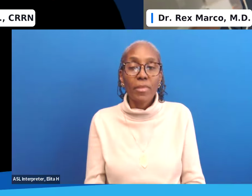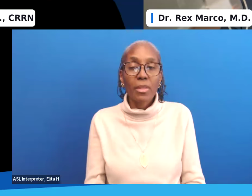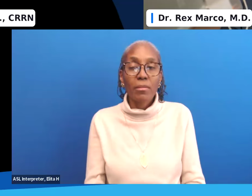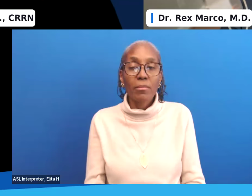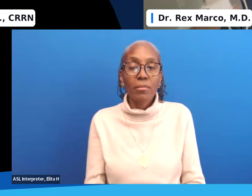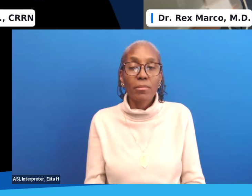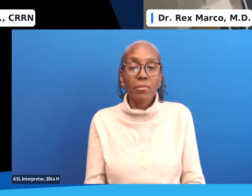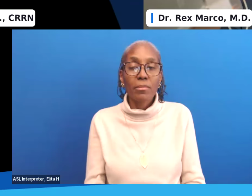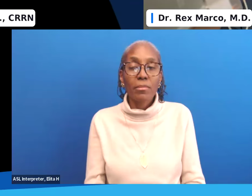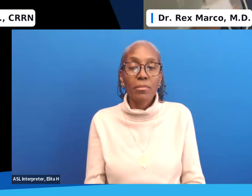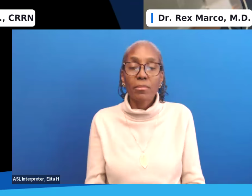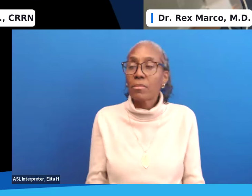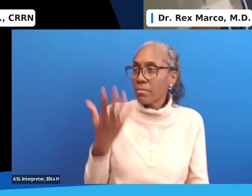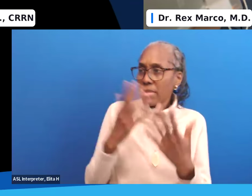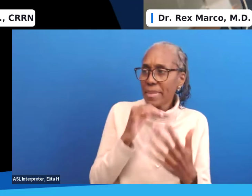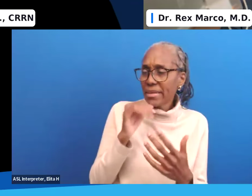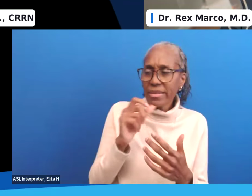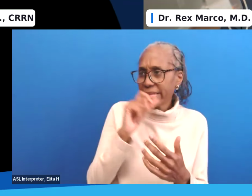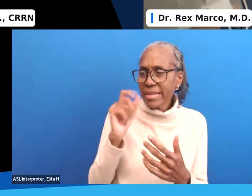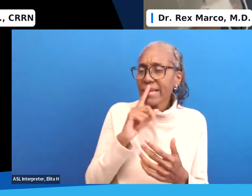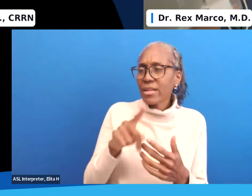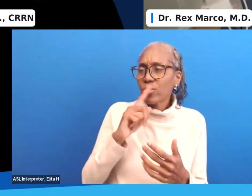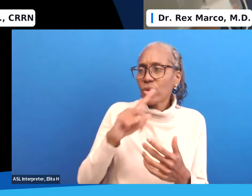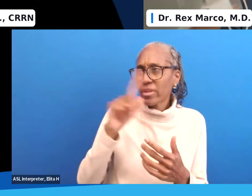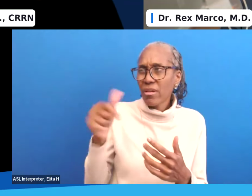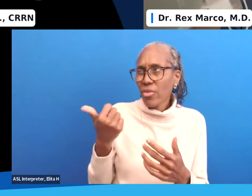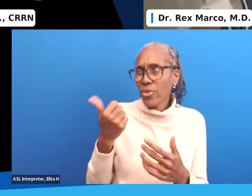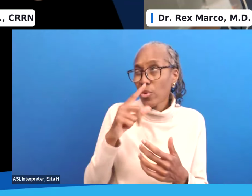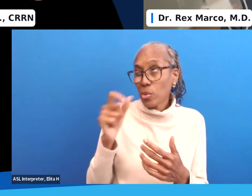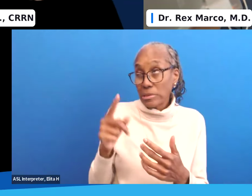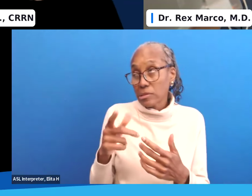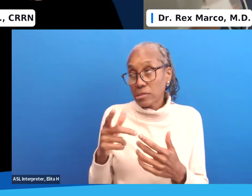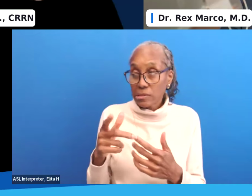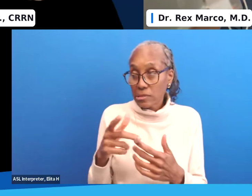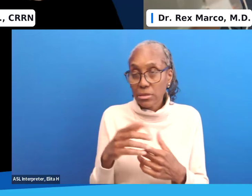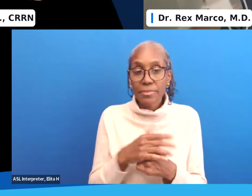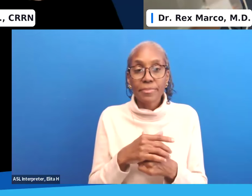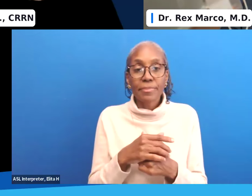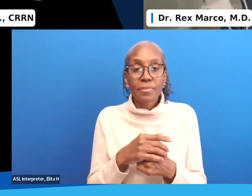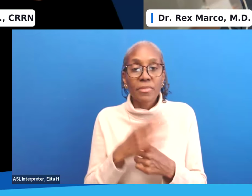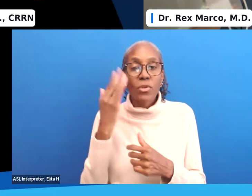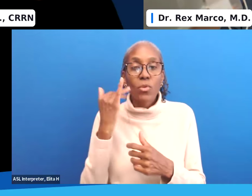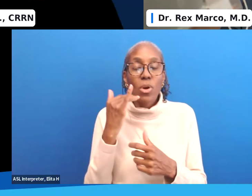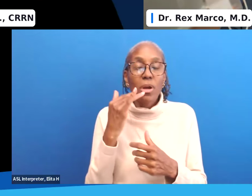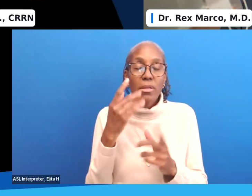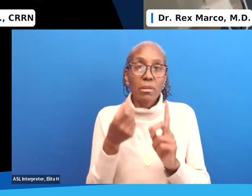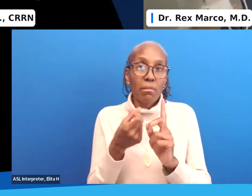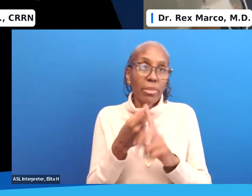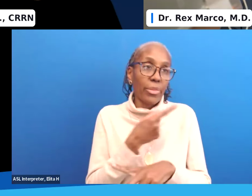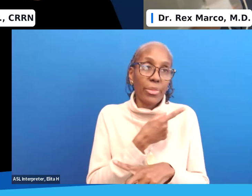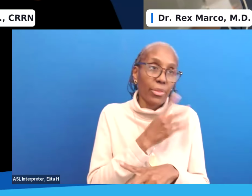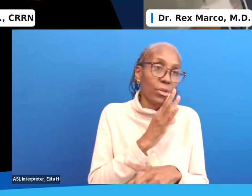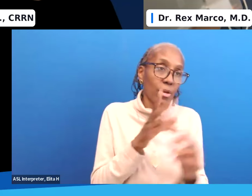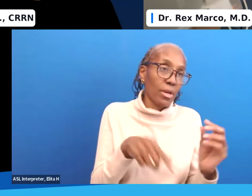I But had I some may thought. not have answered the other, sorry, I just may not have answered the why I got off on talking